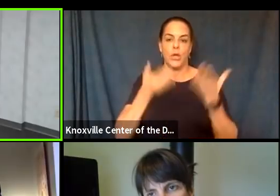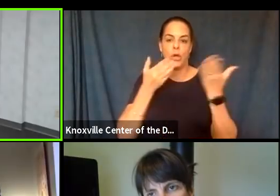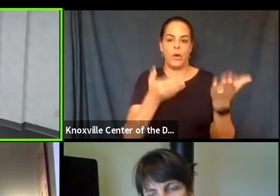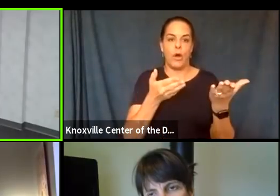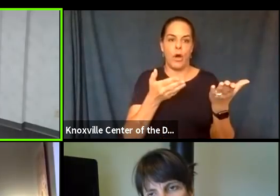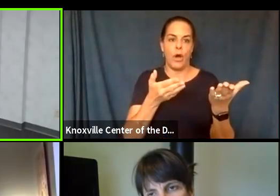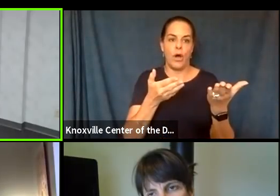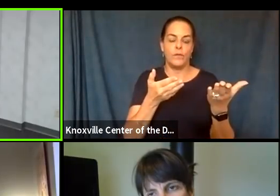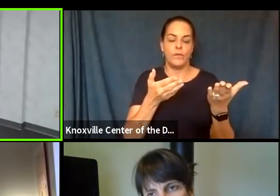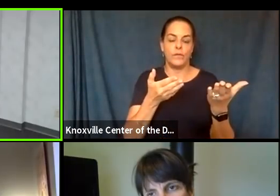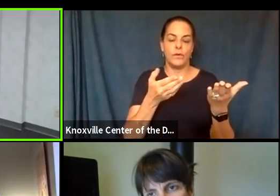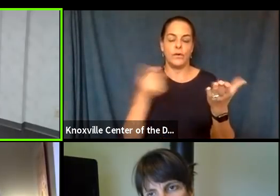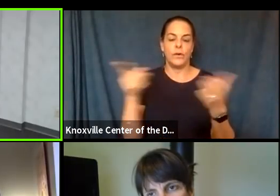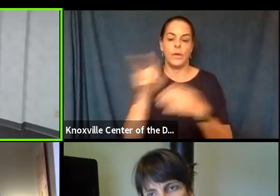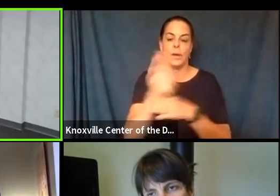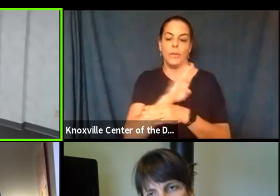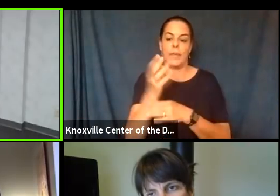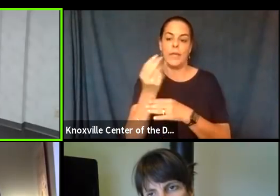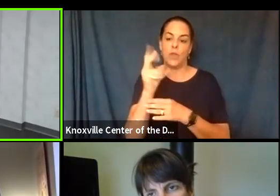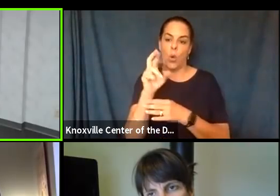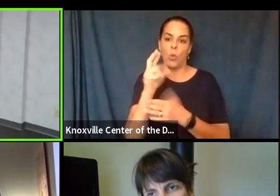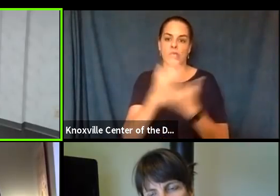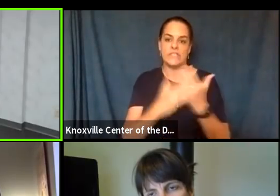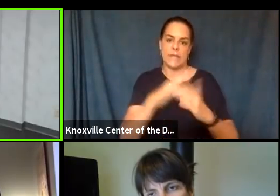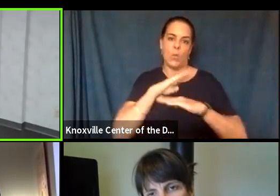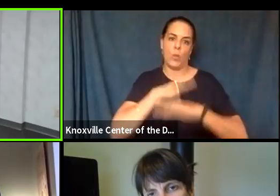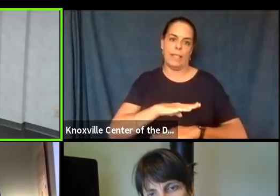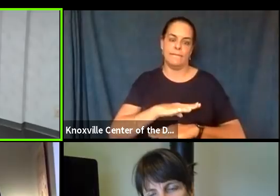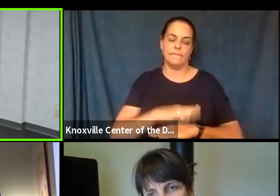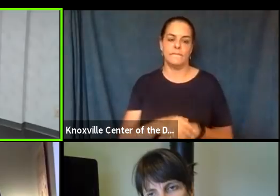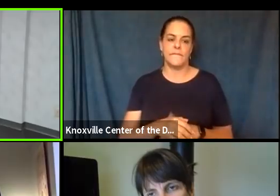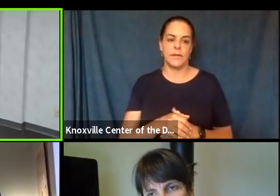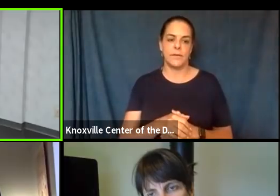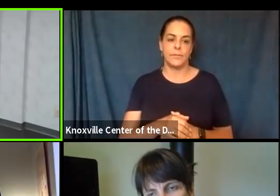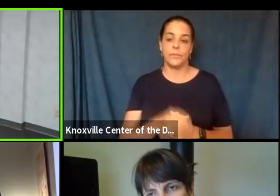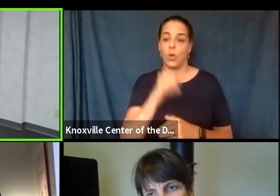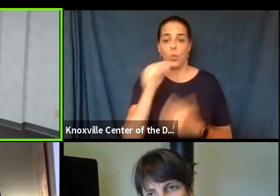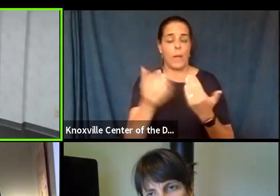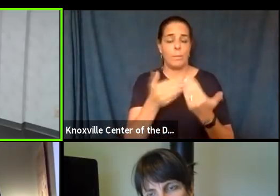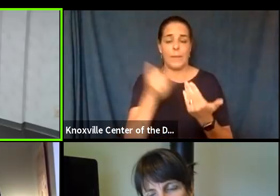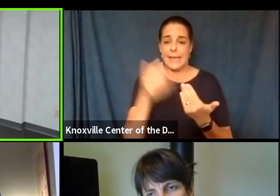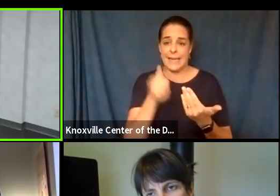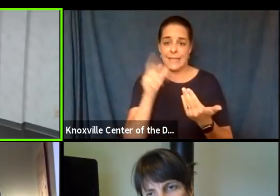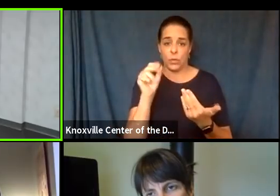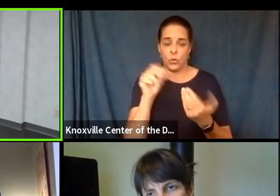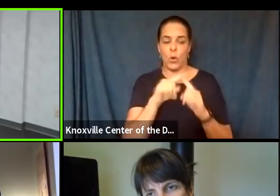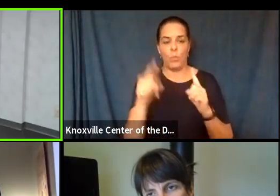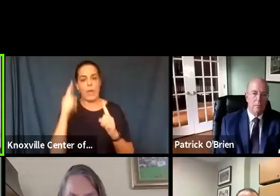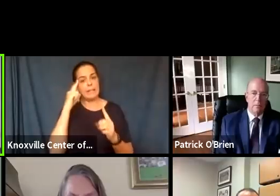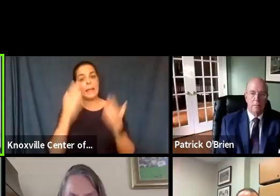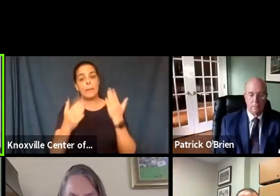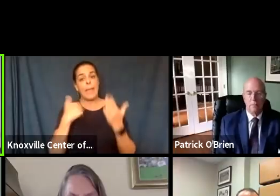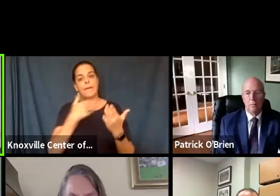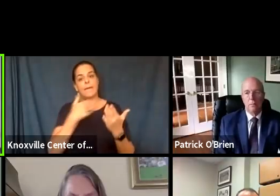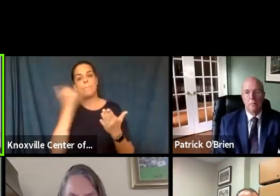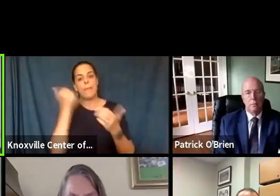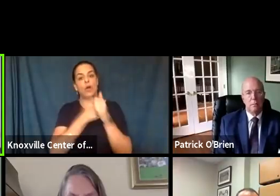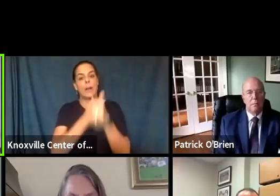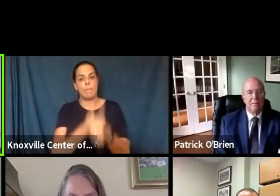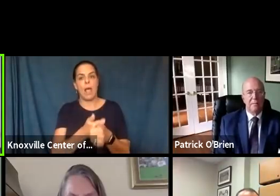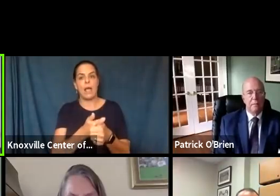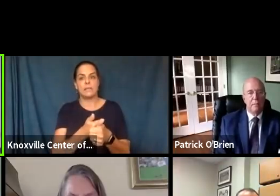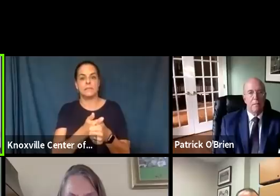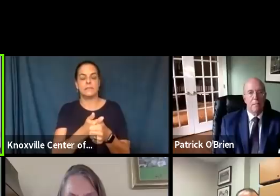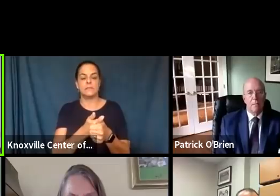the business owners a little bit of relief. It's still not going to be easy, but I think we'll probably get better compliance